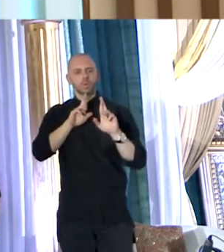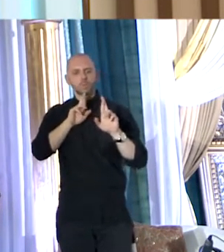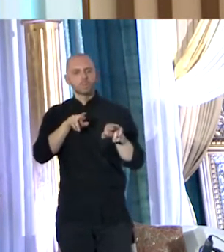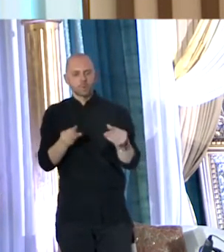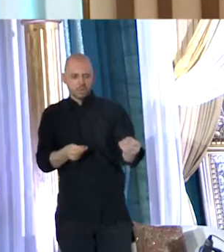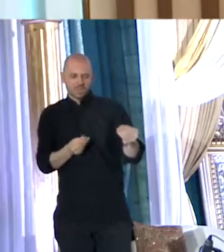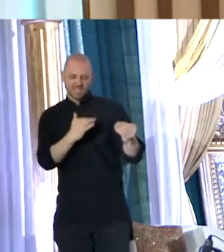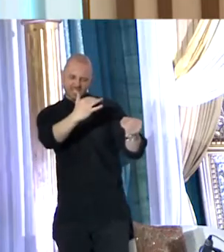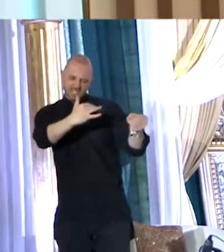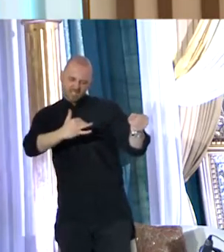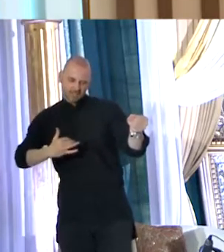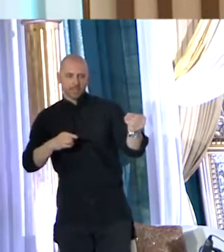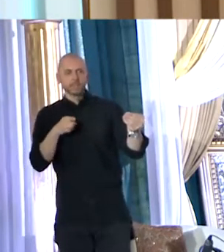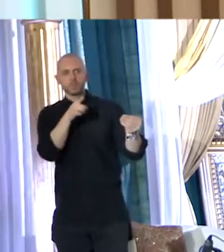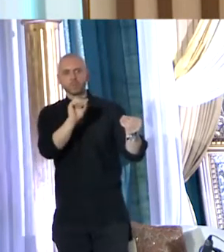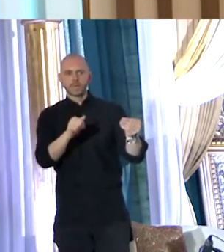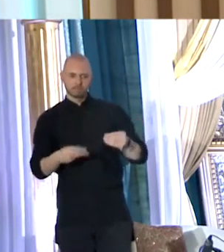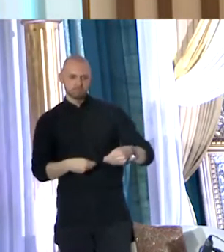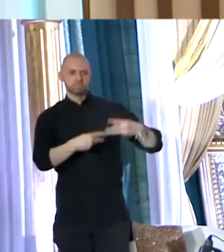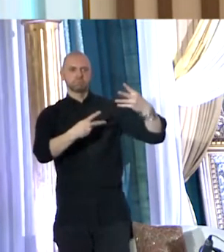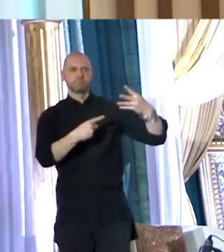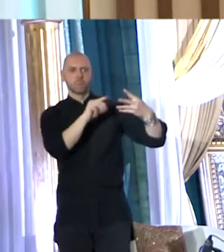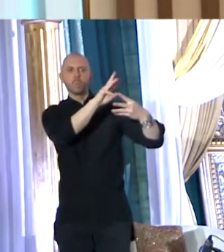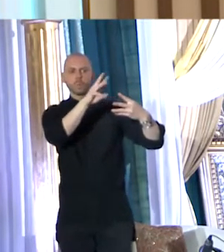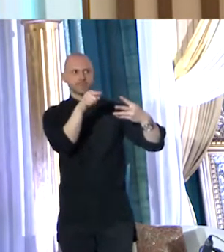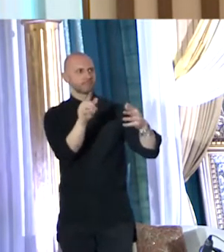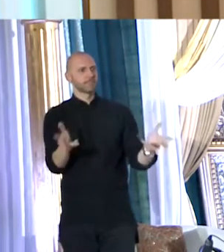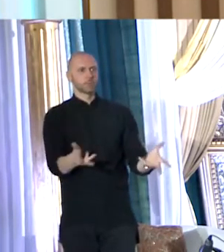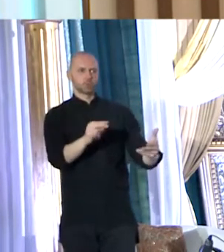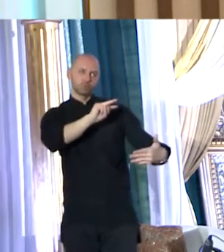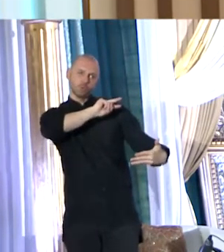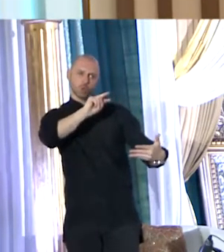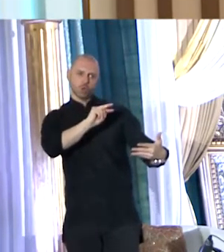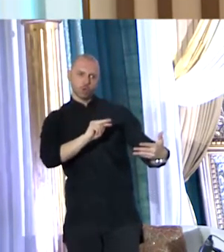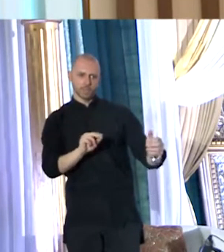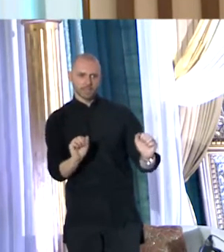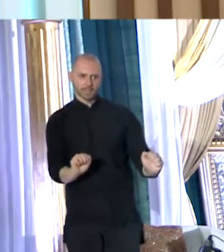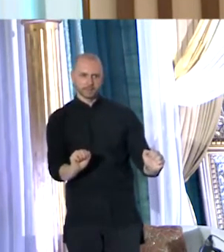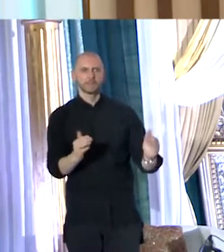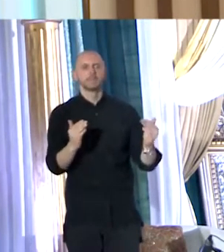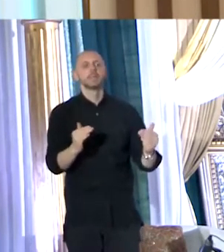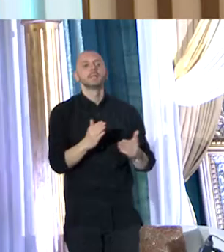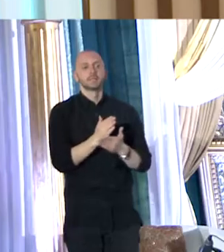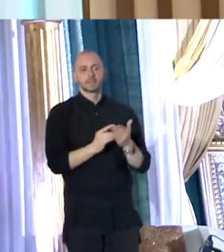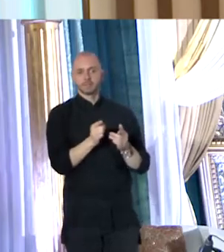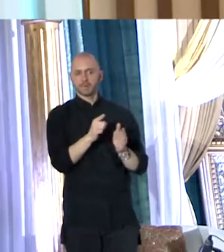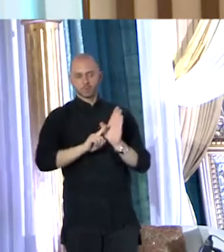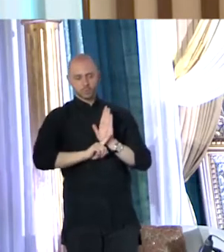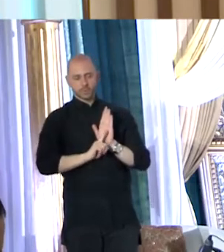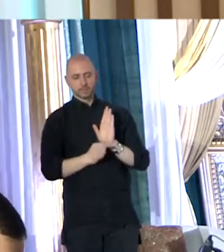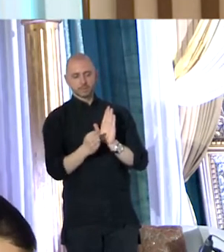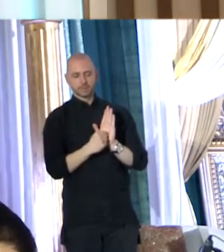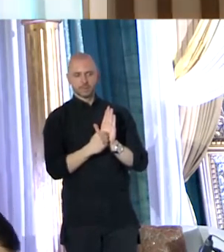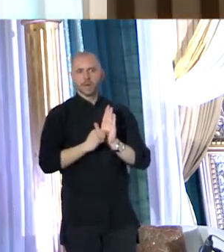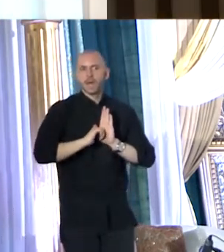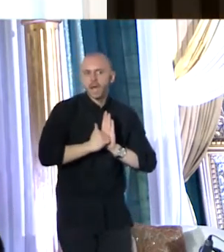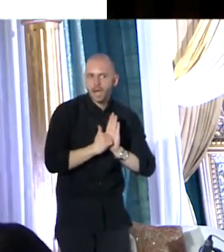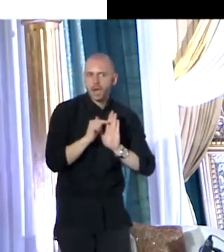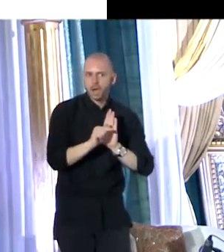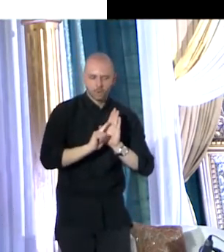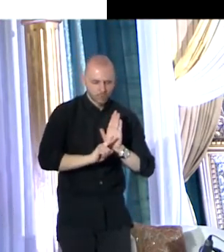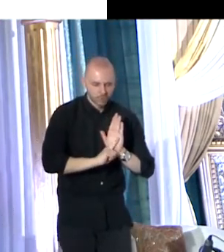website, and I would encourage you to have a look. And for those of you who might be interested in the research and how it was done,